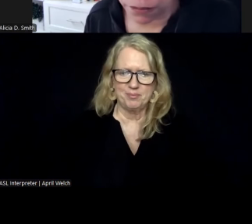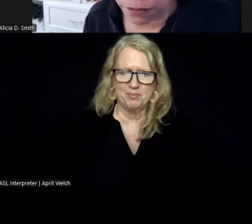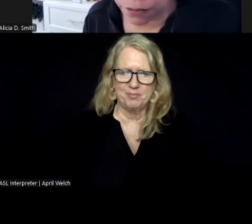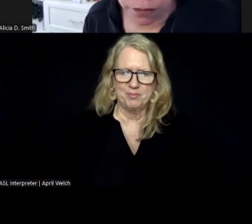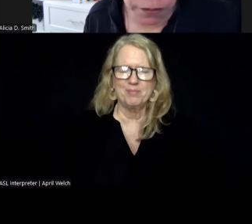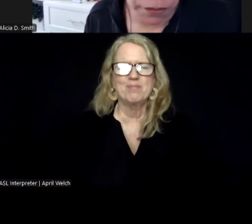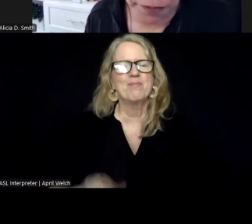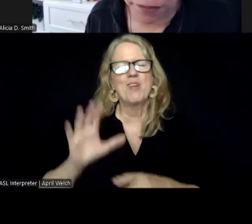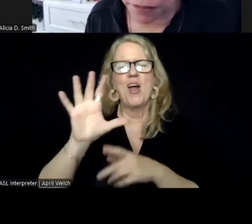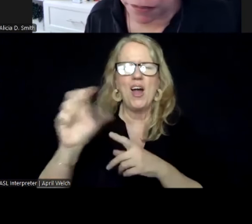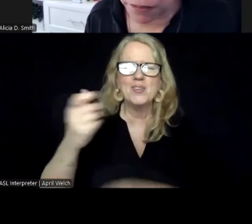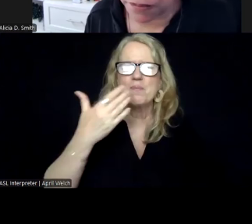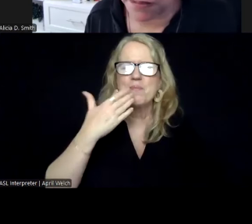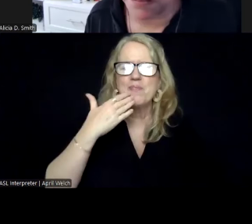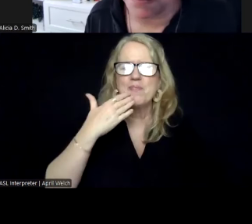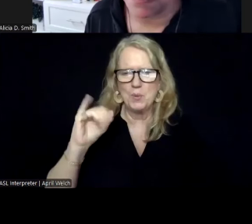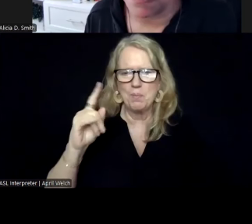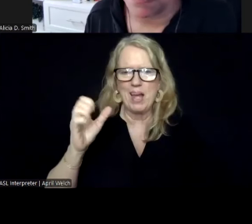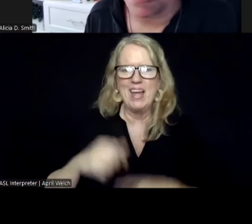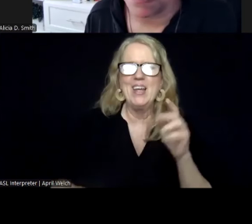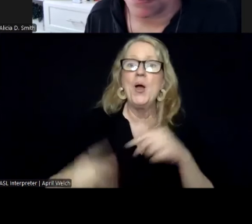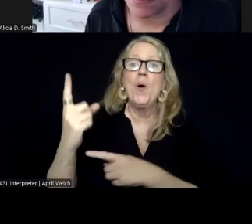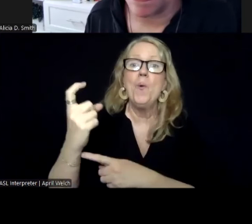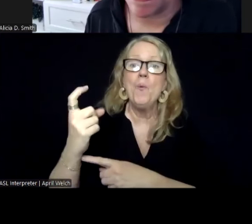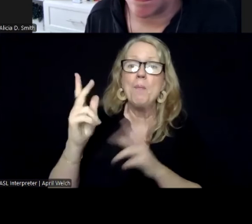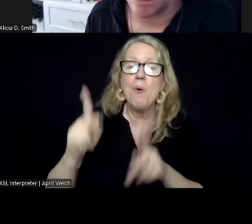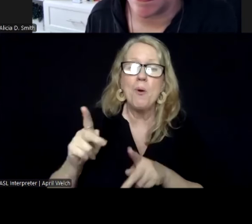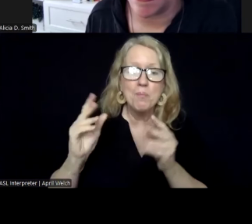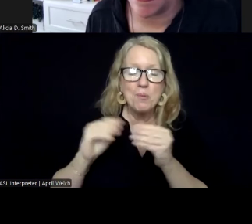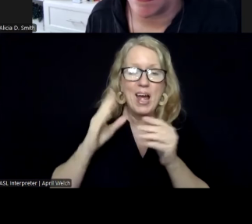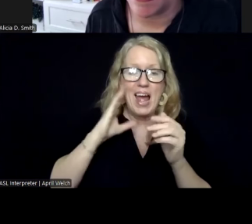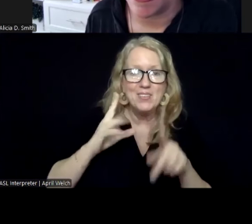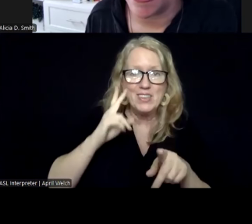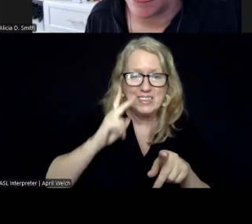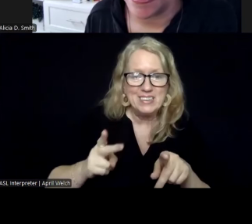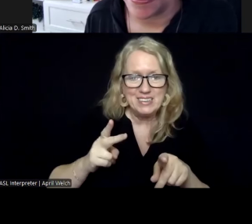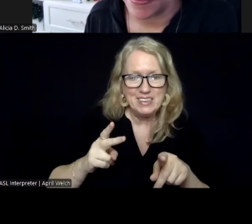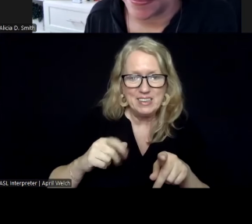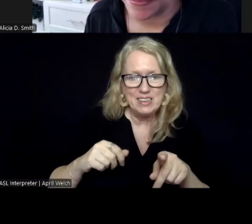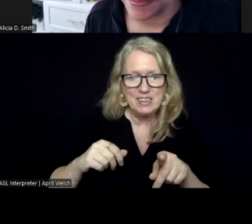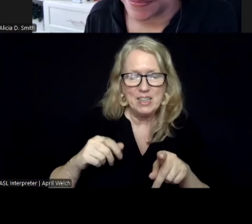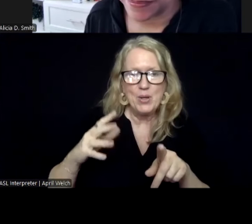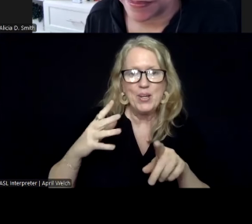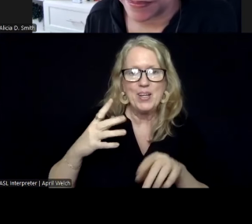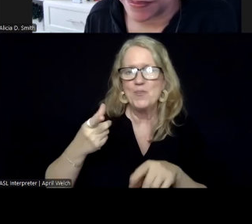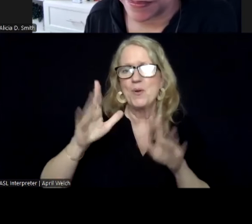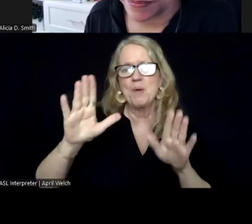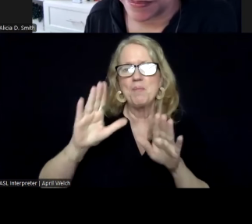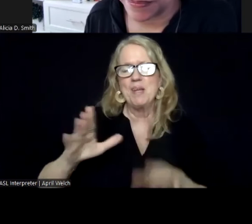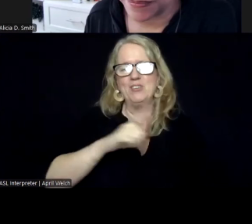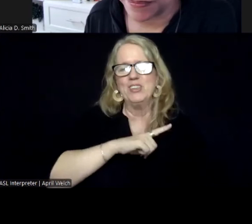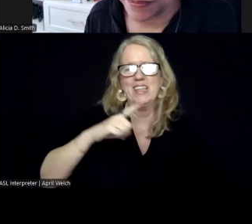Awesome. Thank you, Mike. If I could put one more person on the spot, because I also see a comment in here from just an amazing